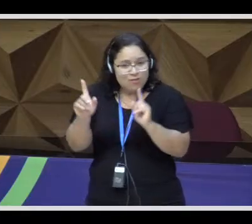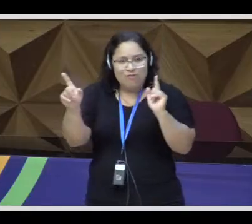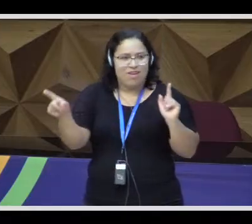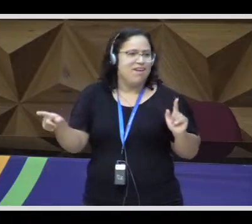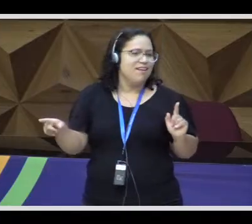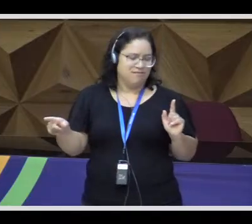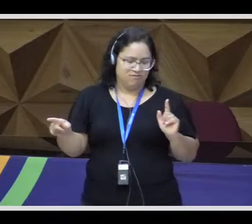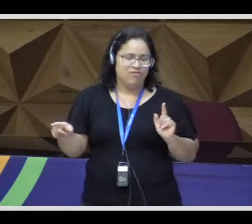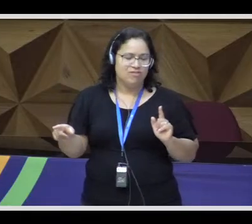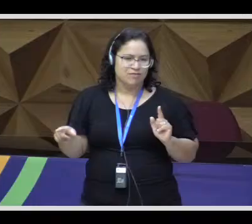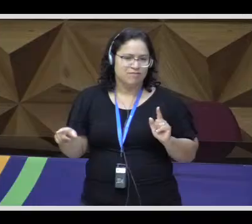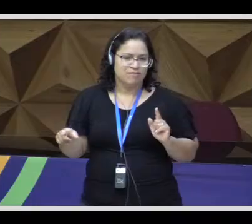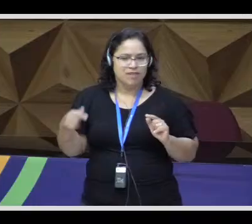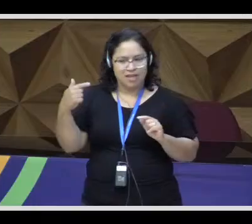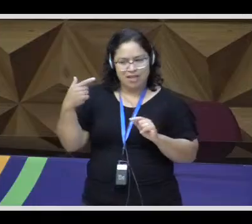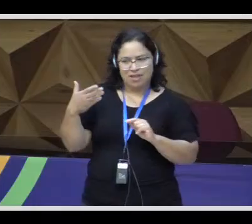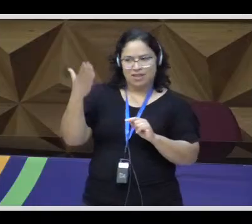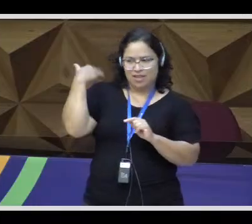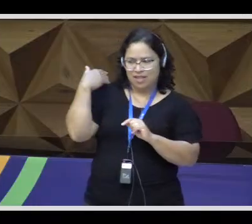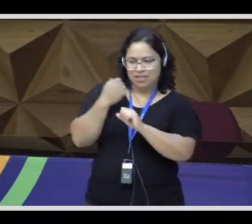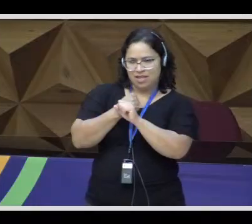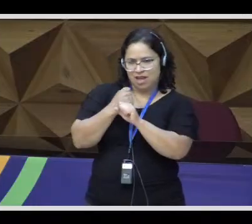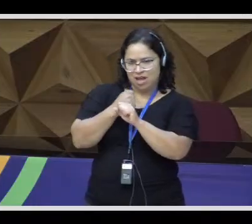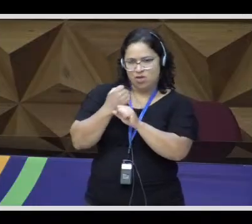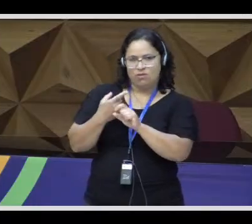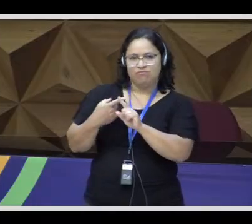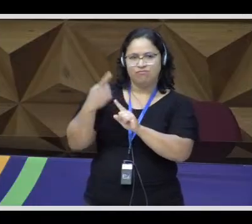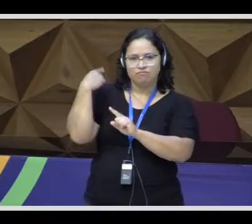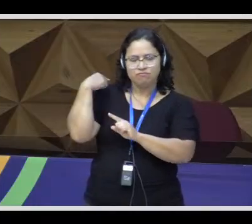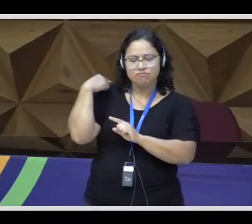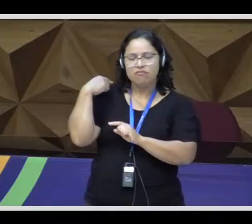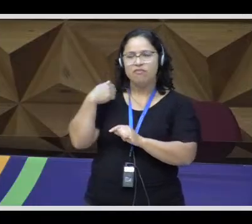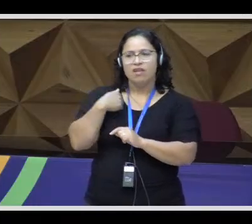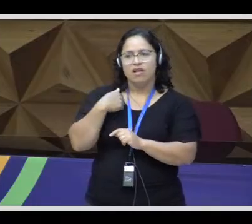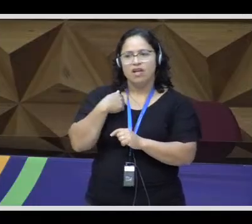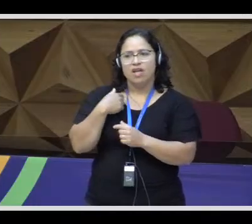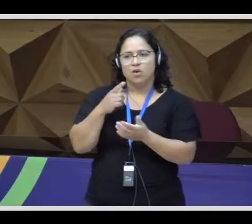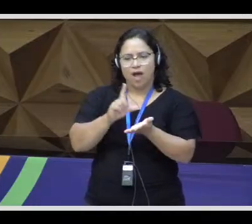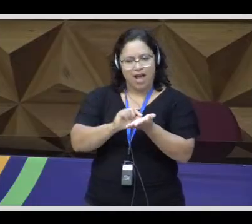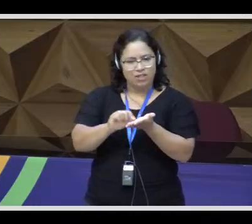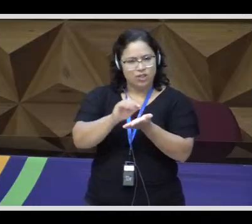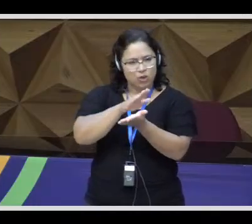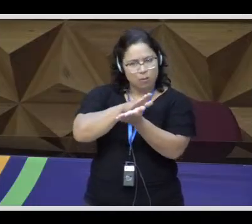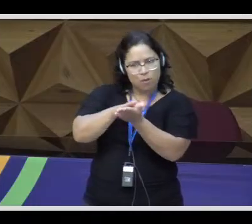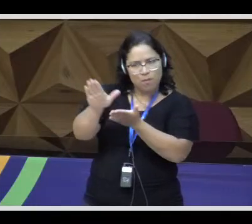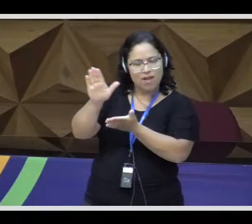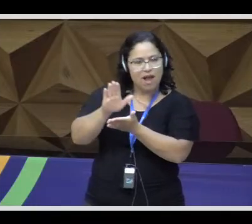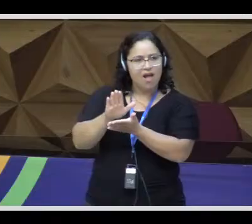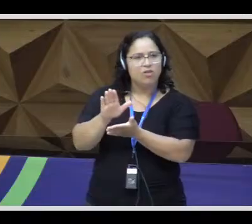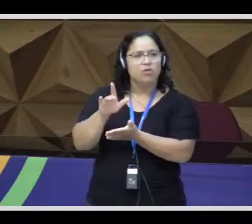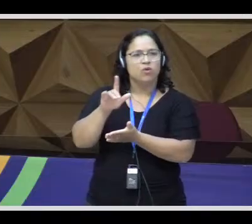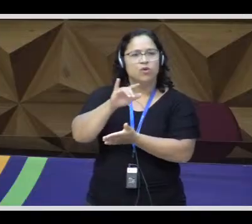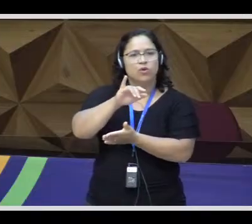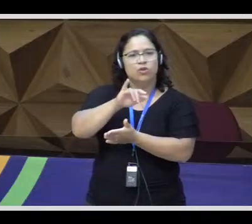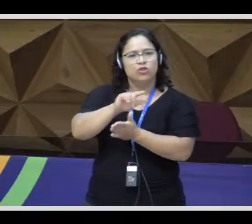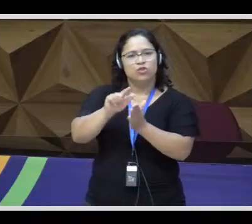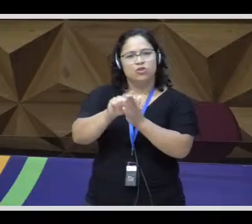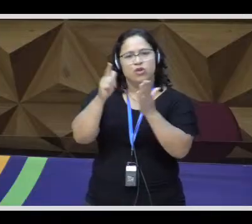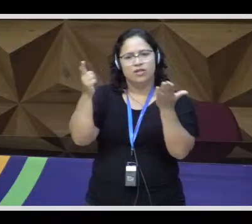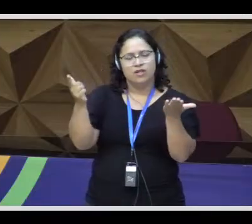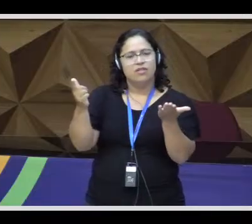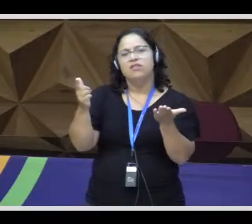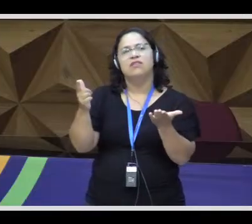This last year, I had a paper published in Journal of Experimental Political Science. Is one of the